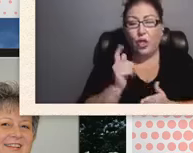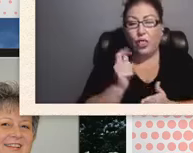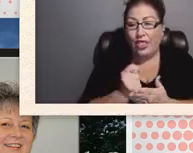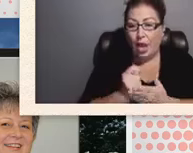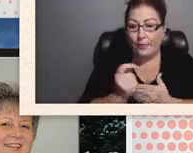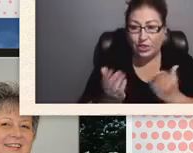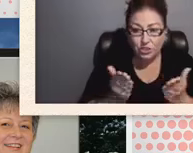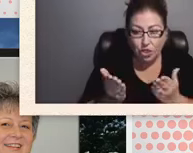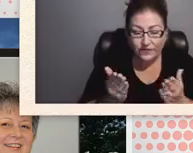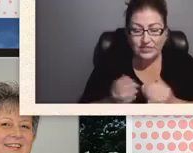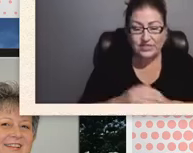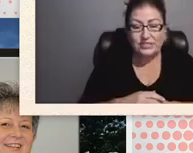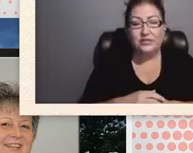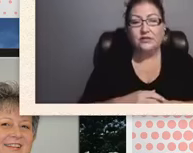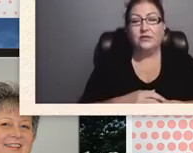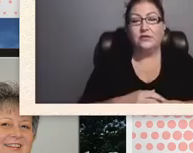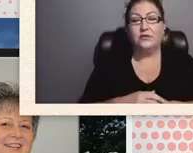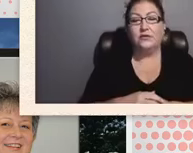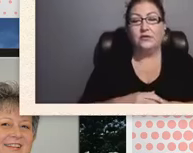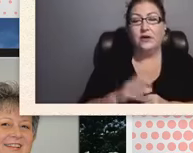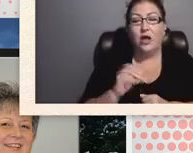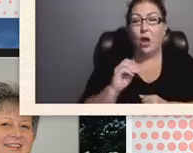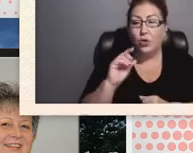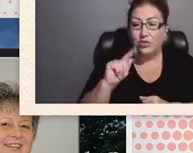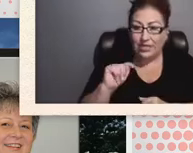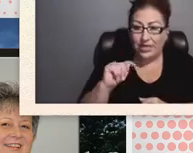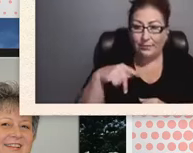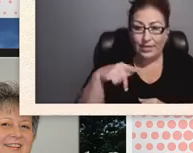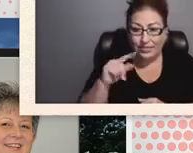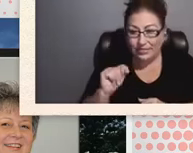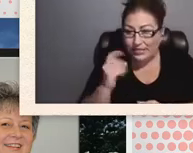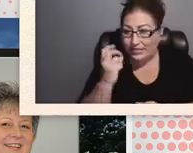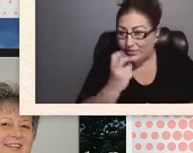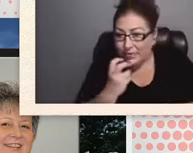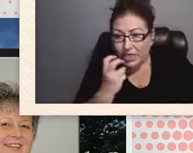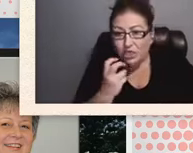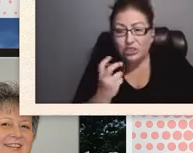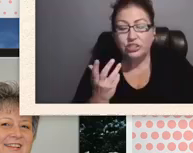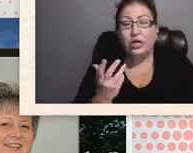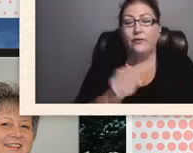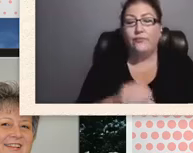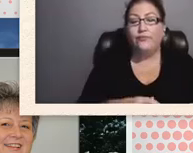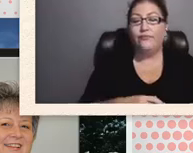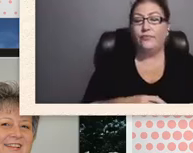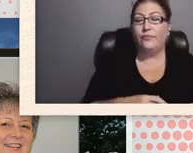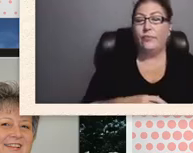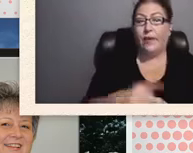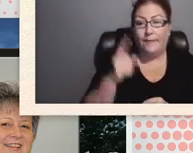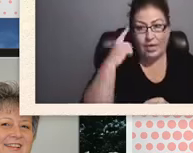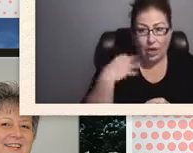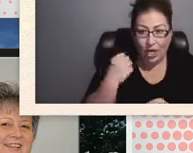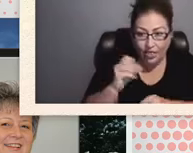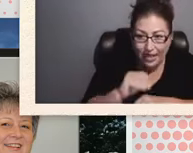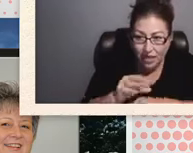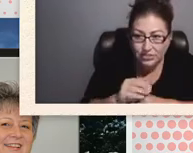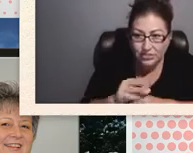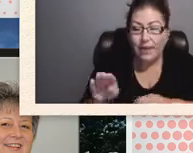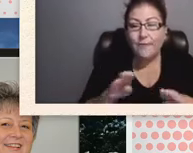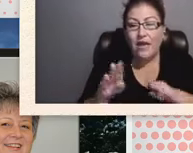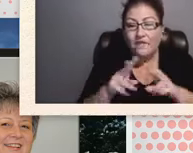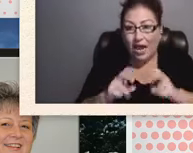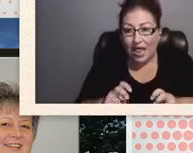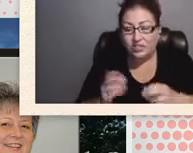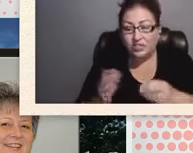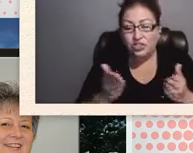your OTPT speech, specialized mental health counseling, and behavior analysis services are able to